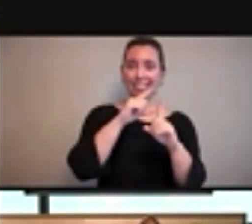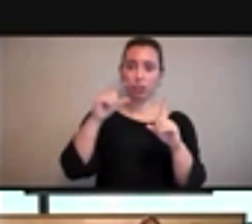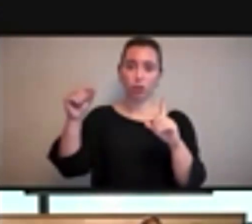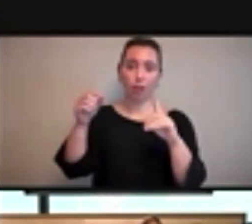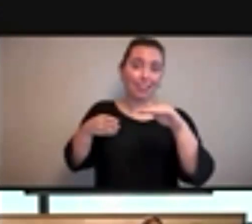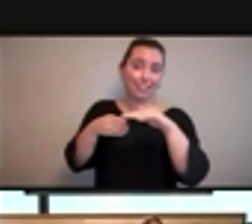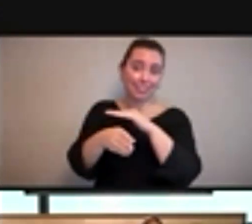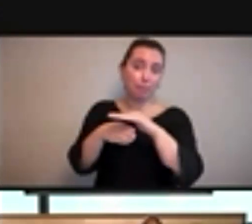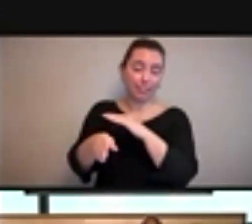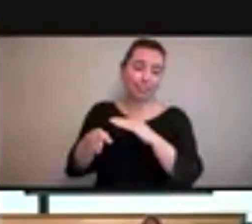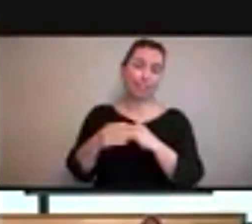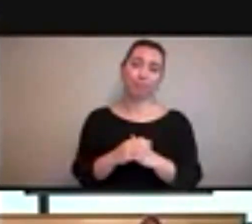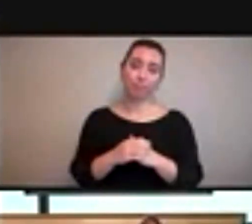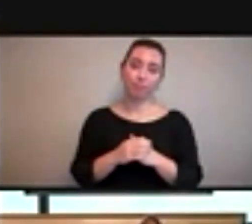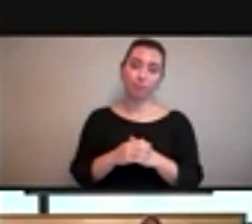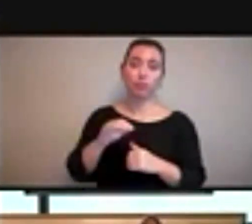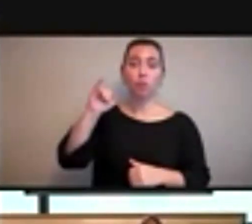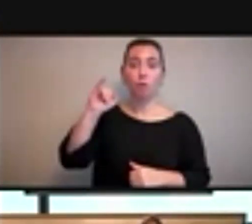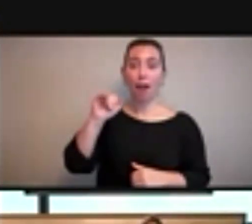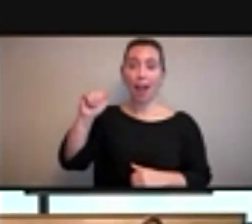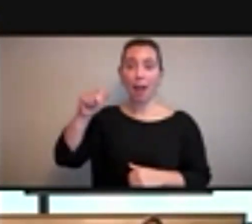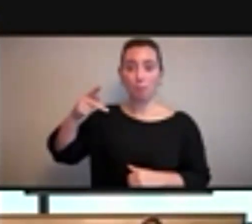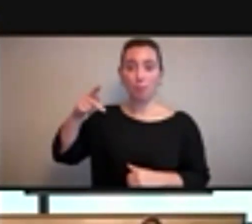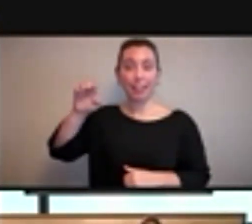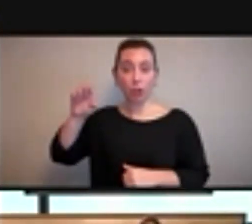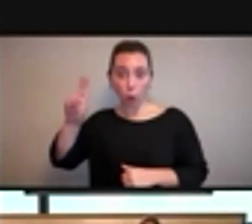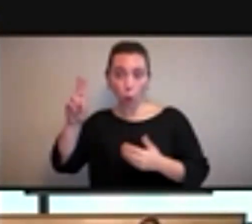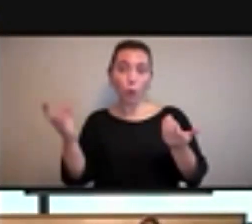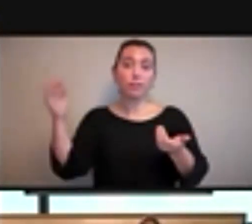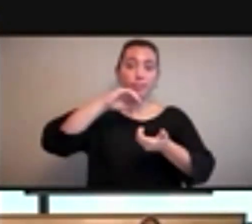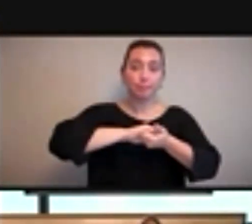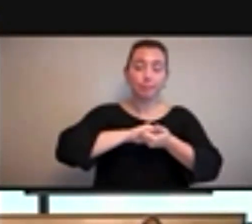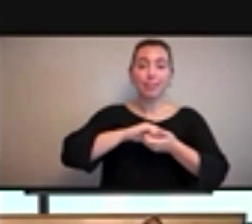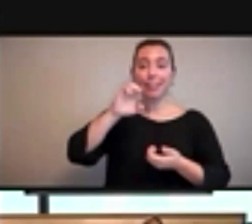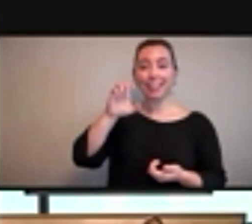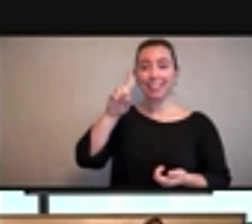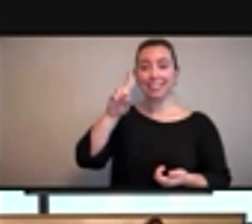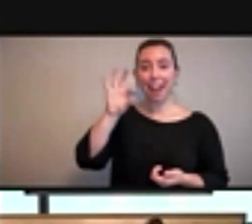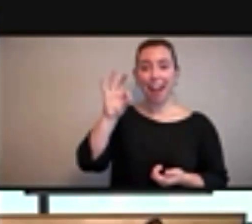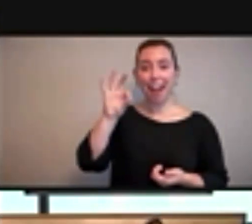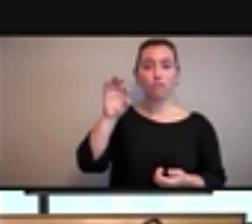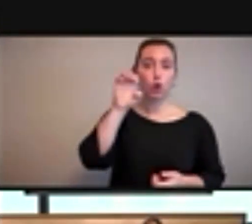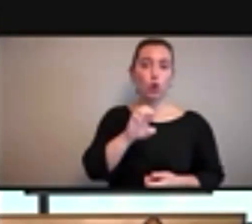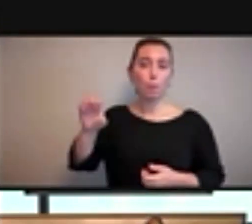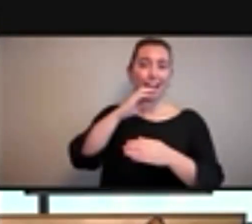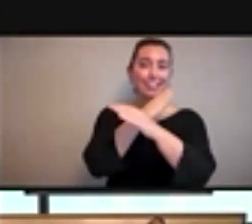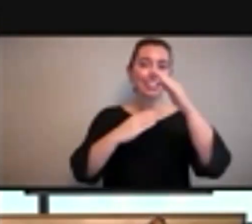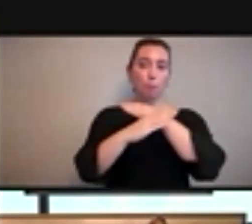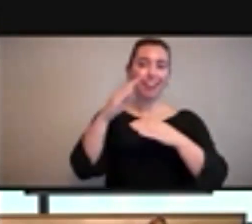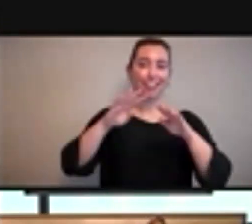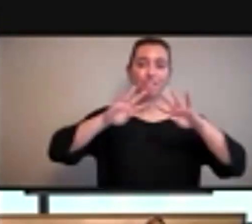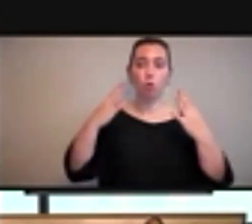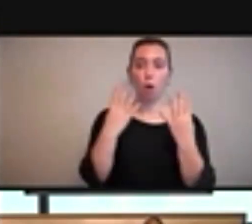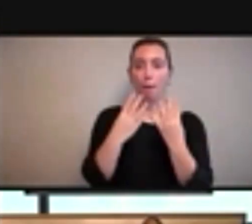we are very happy from IAAP EU, together with European Disability Forum, EDF, which is the umbrella organization